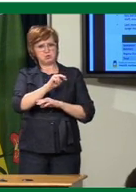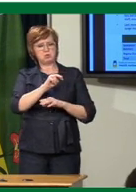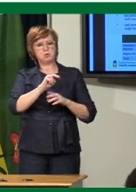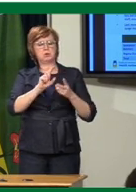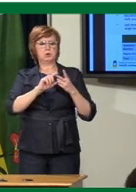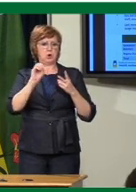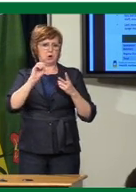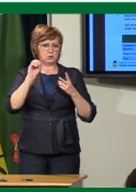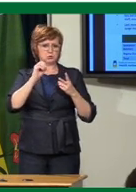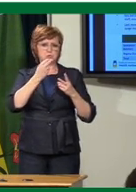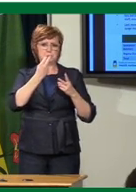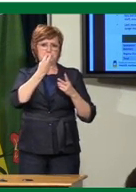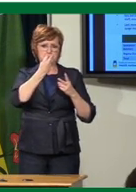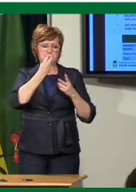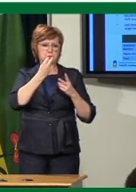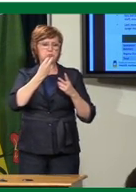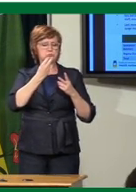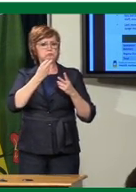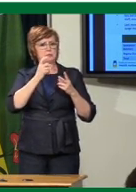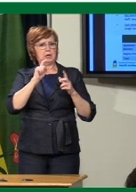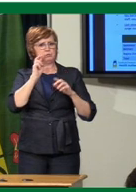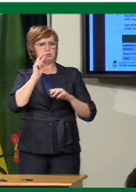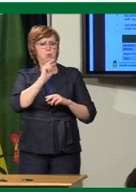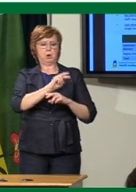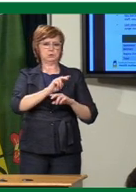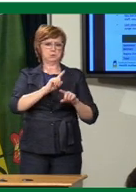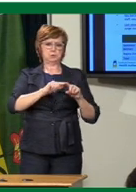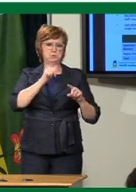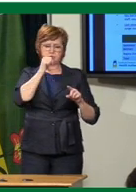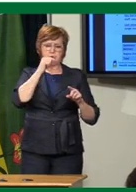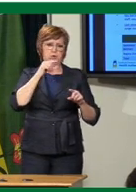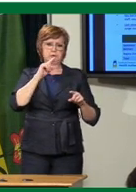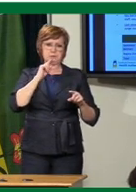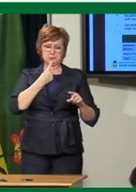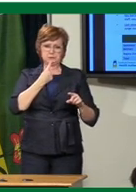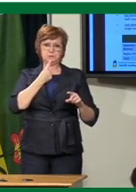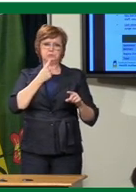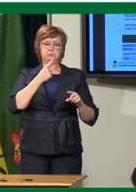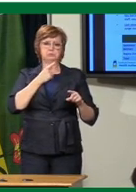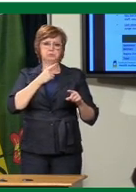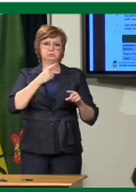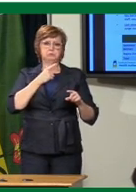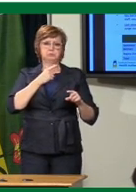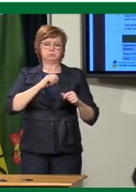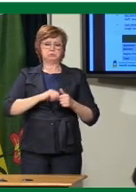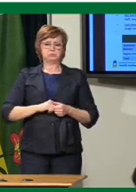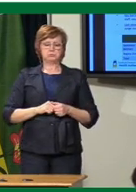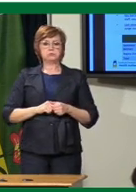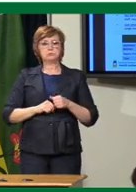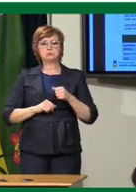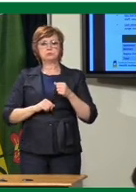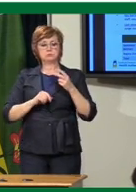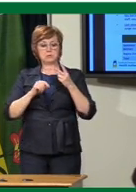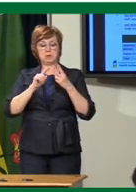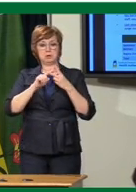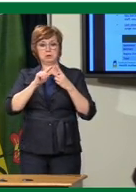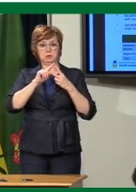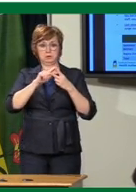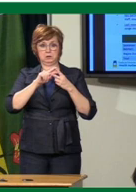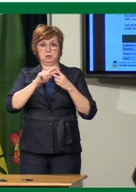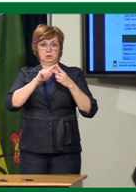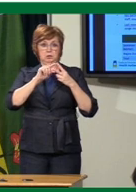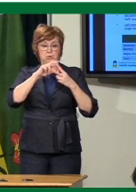We have essentially at this point completed infrastructure preparations for both of these sites, as well as having equipment